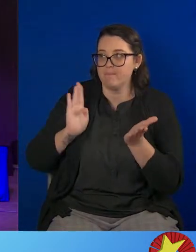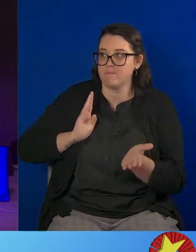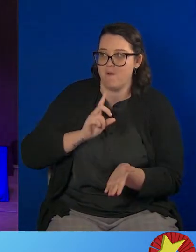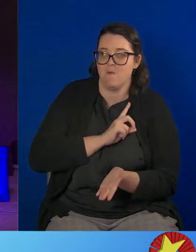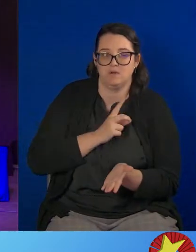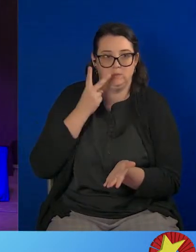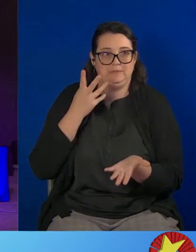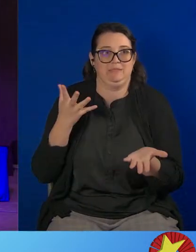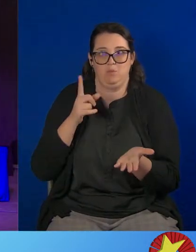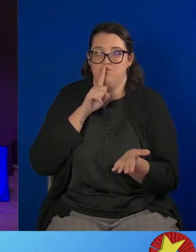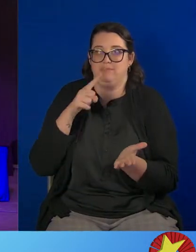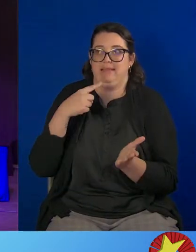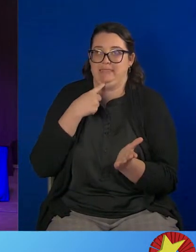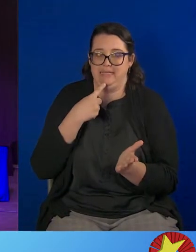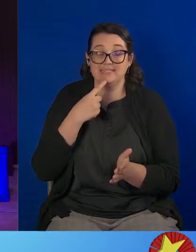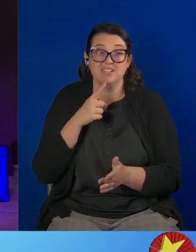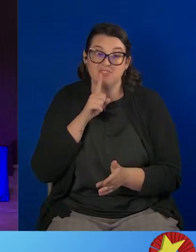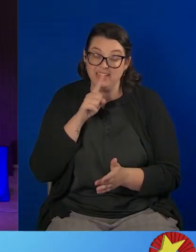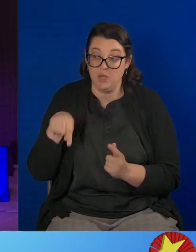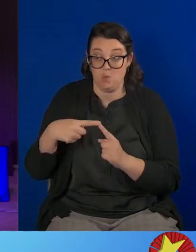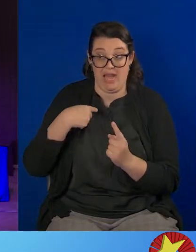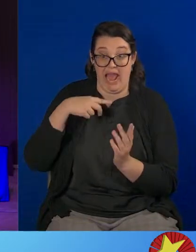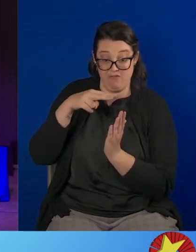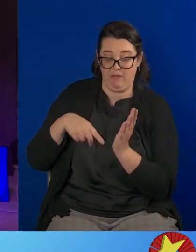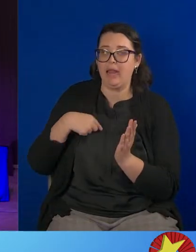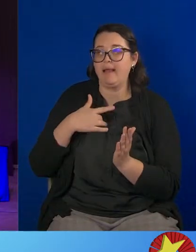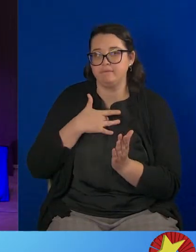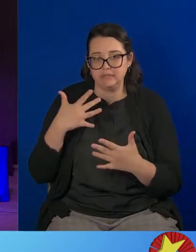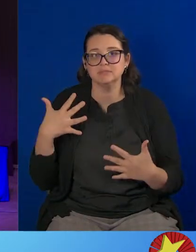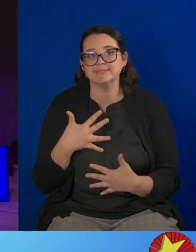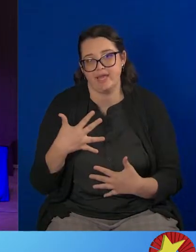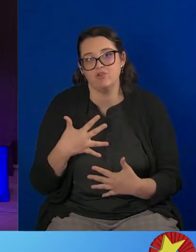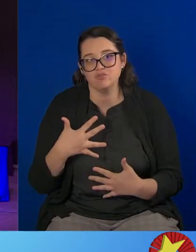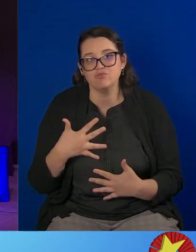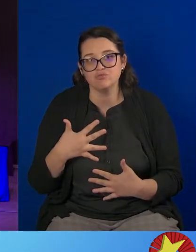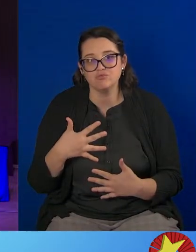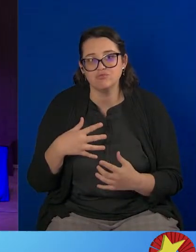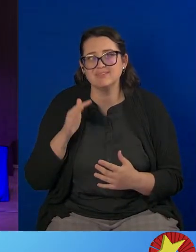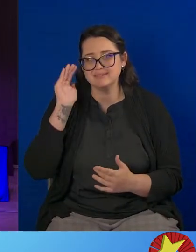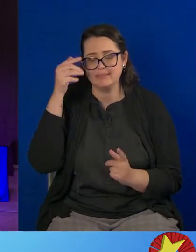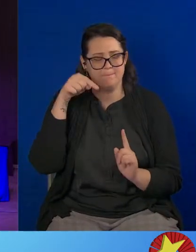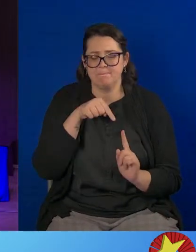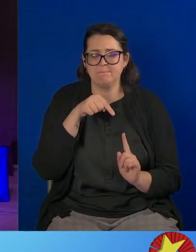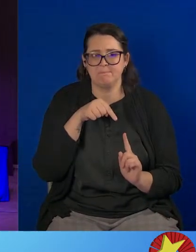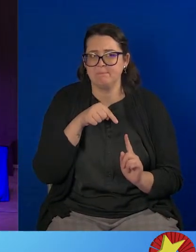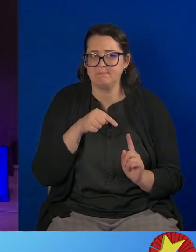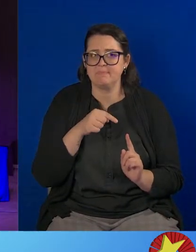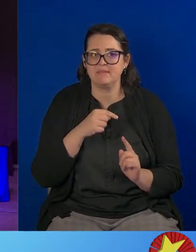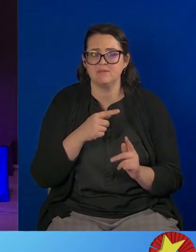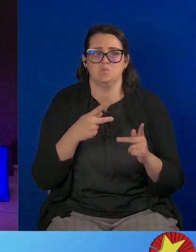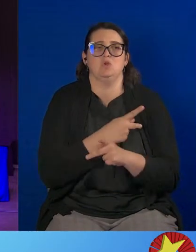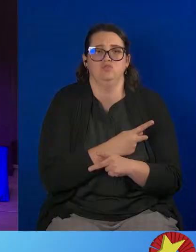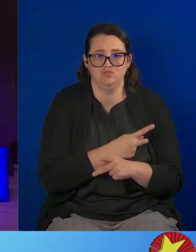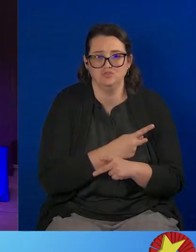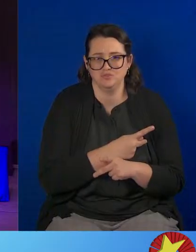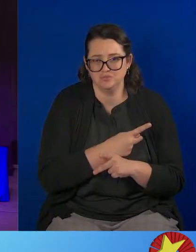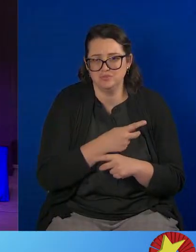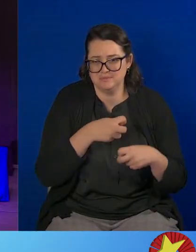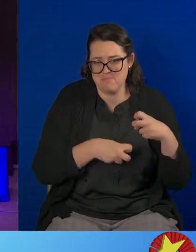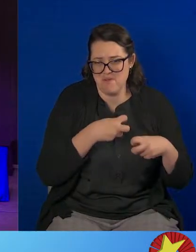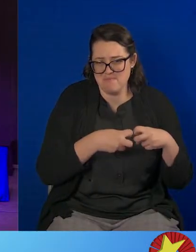says. Personally, it was frightening as I read it, and it seemed to me that it would be a bigger problem for students